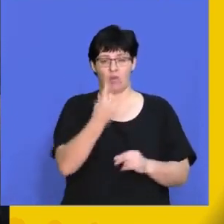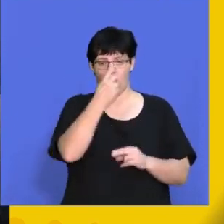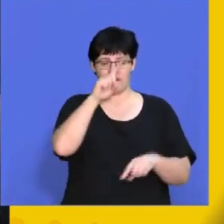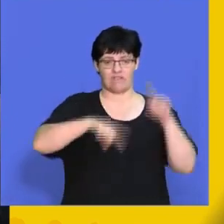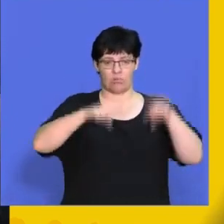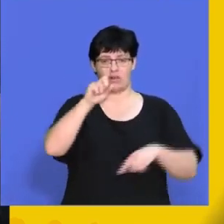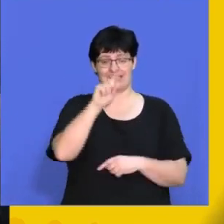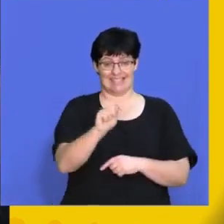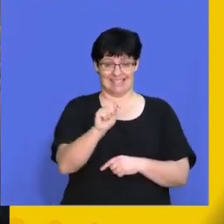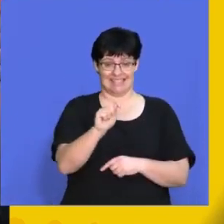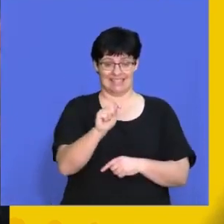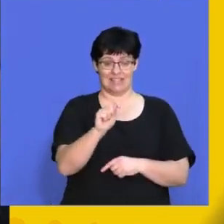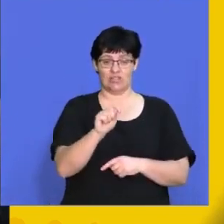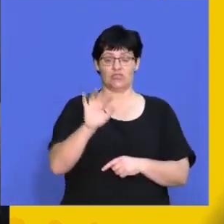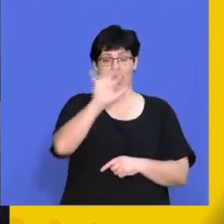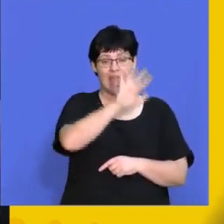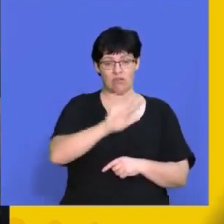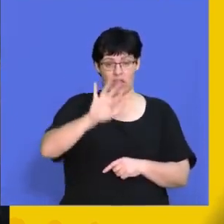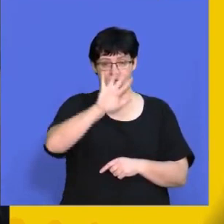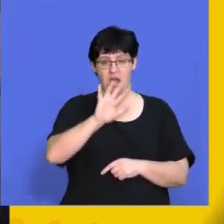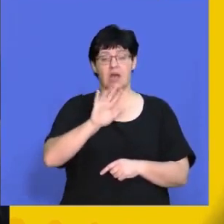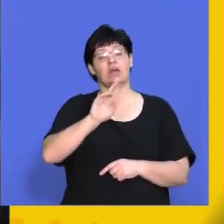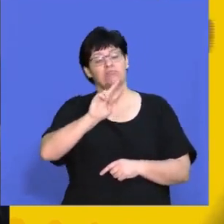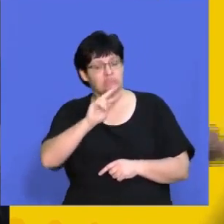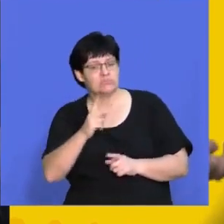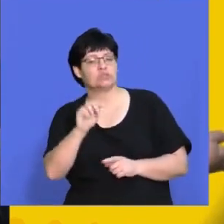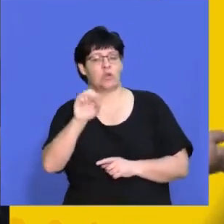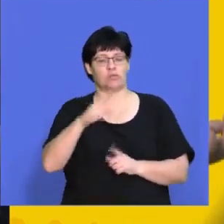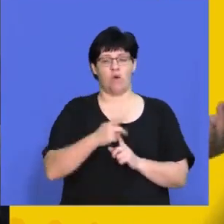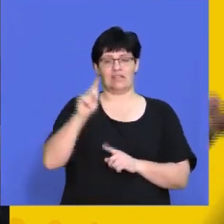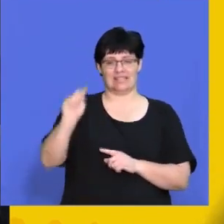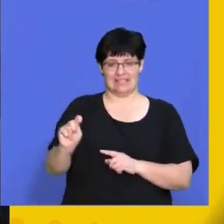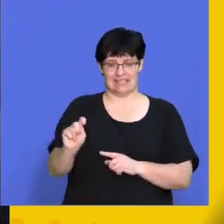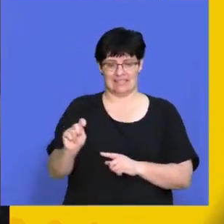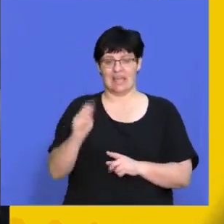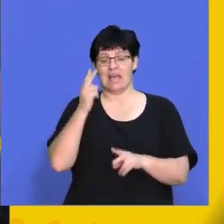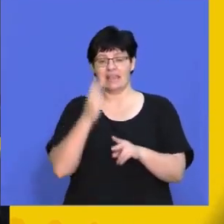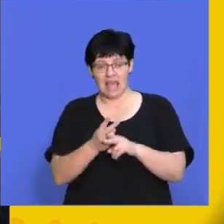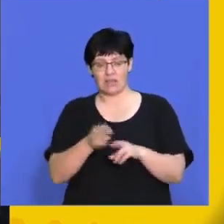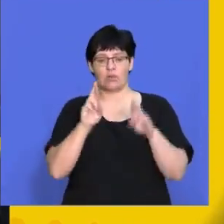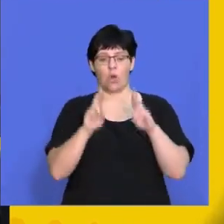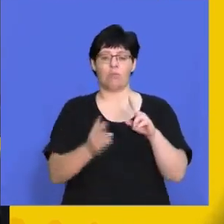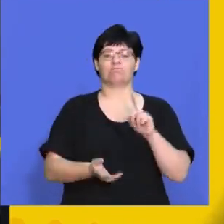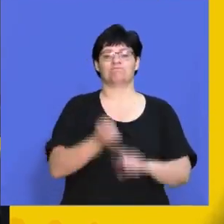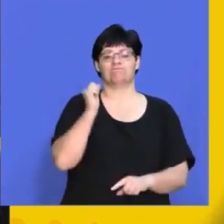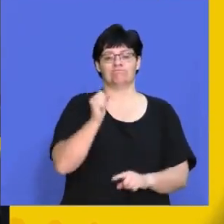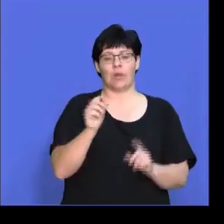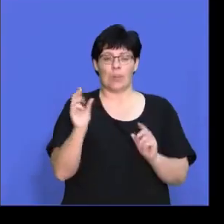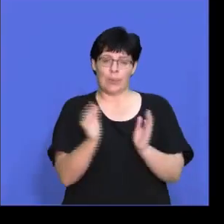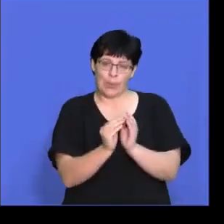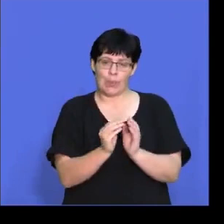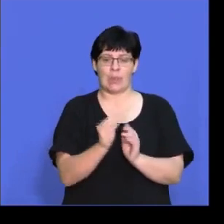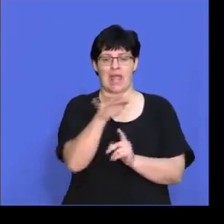one variable there, t. So the area is going to be in terms of t. And then we're going to hopefully find the smallest